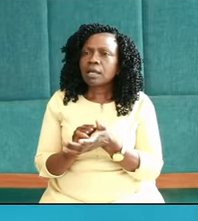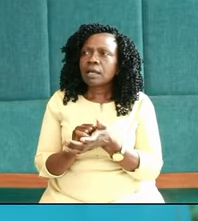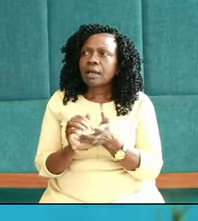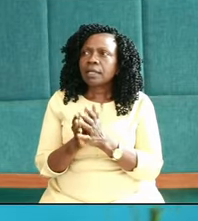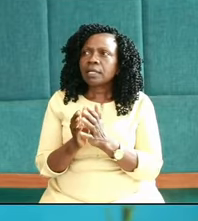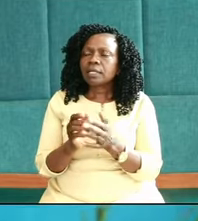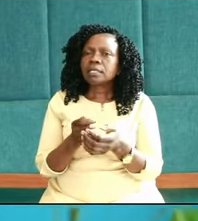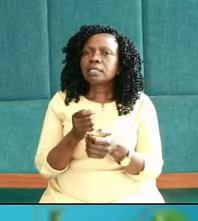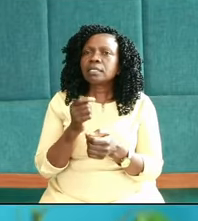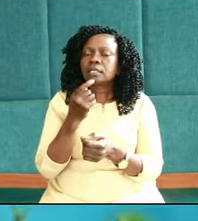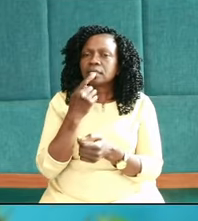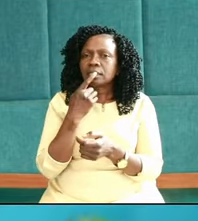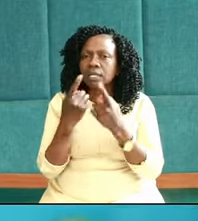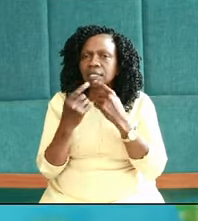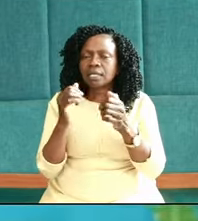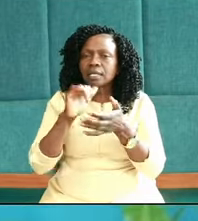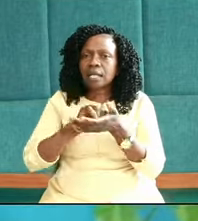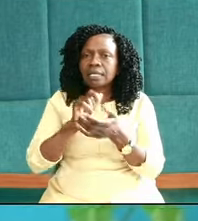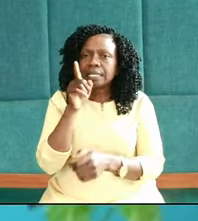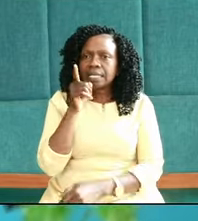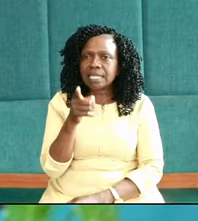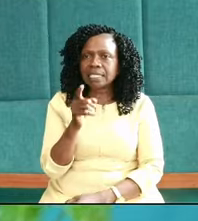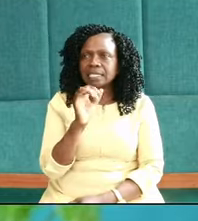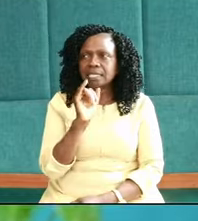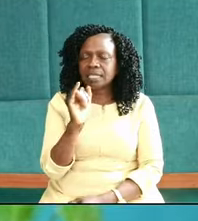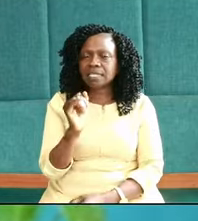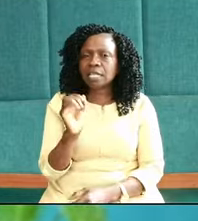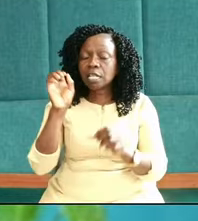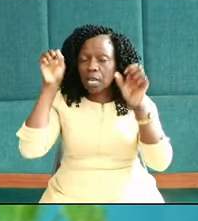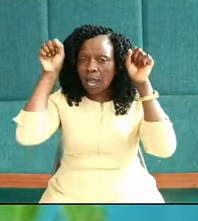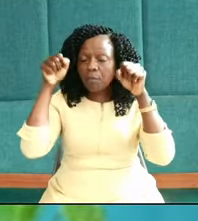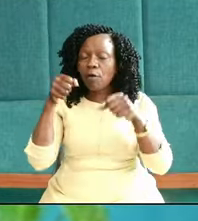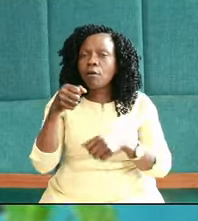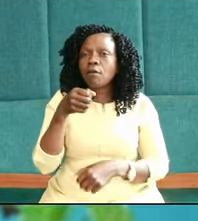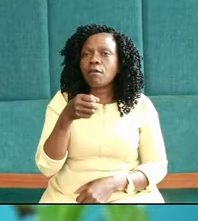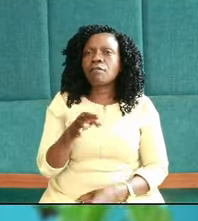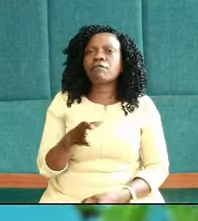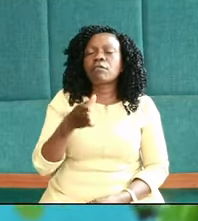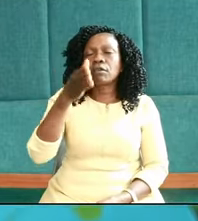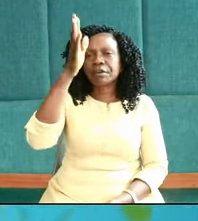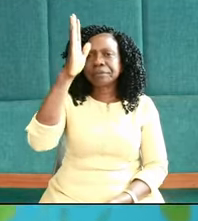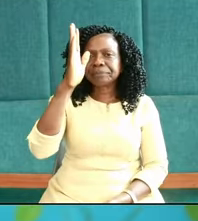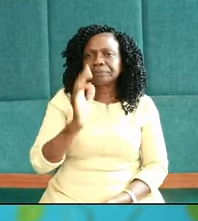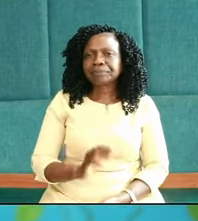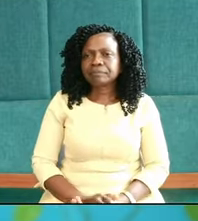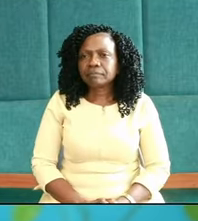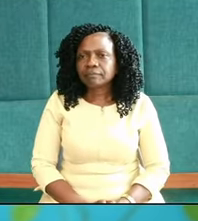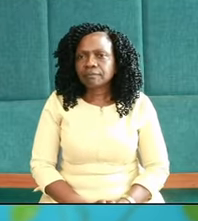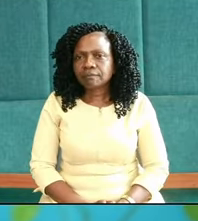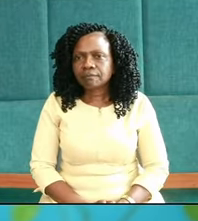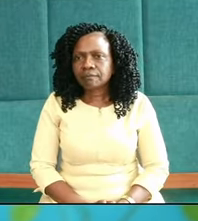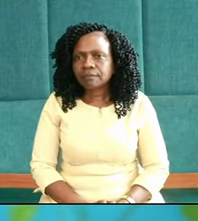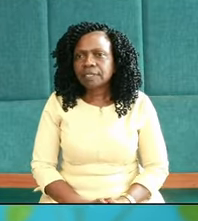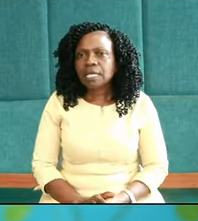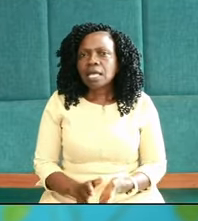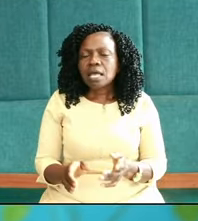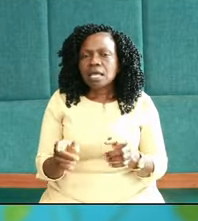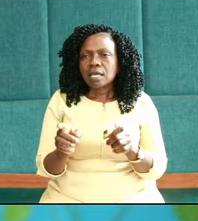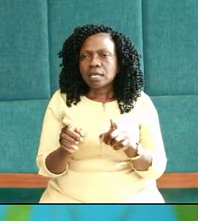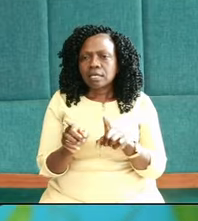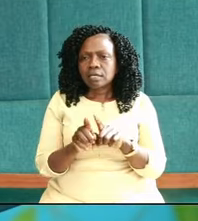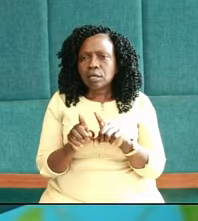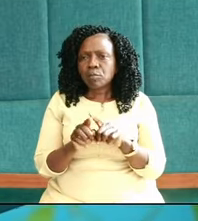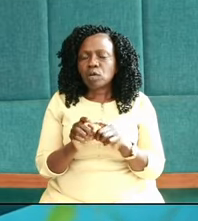he testifies that this is the Lamb of God. as he